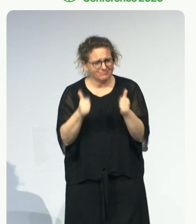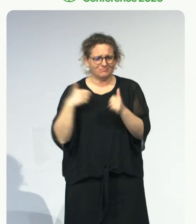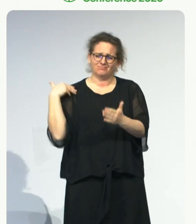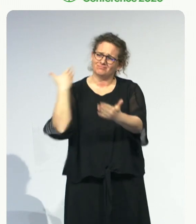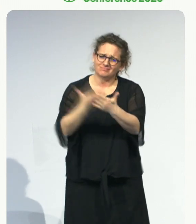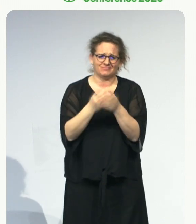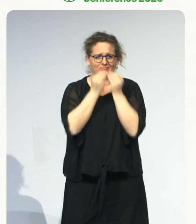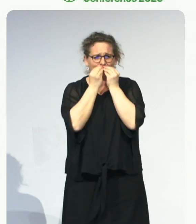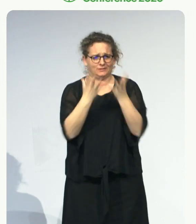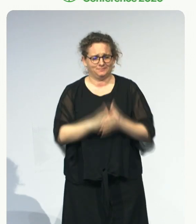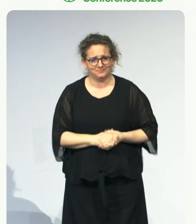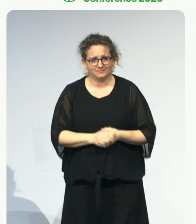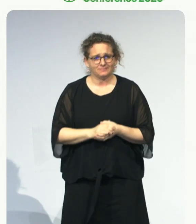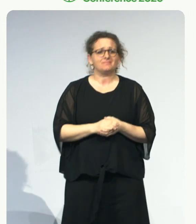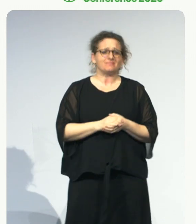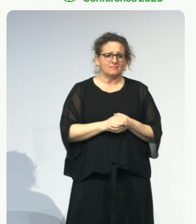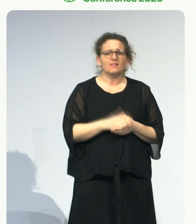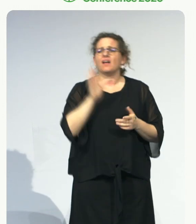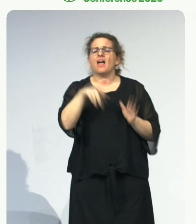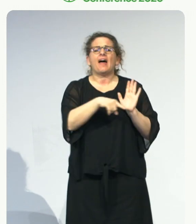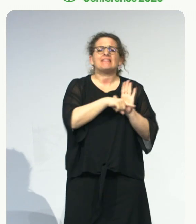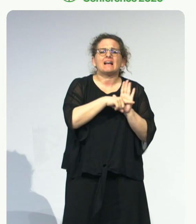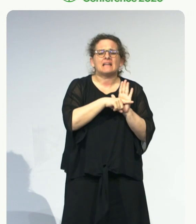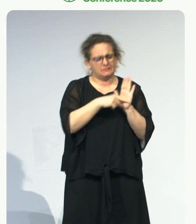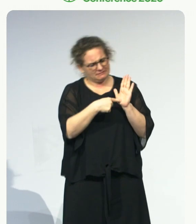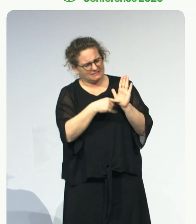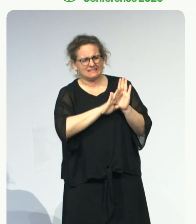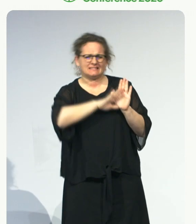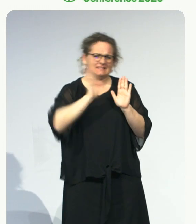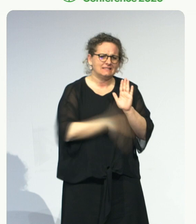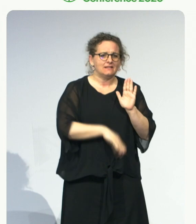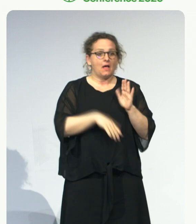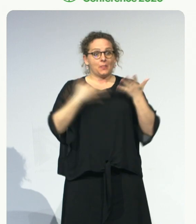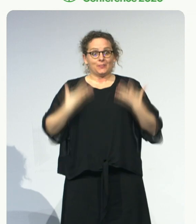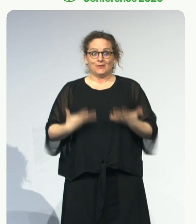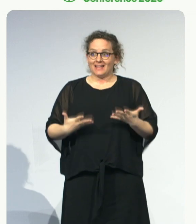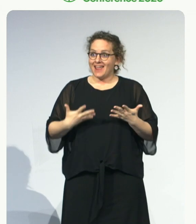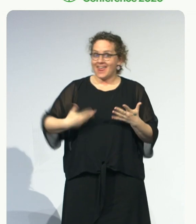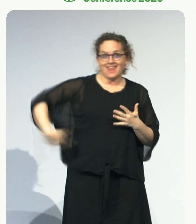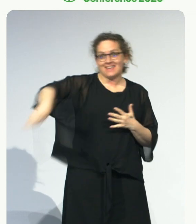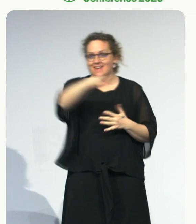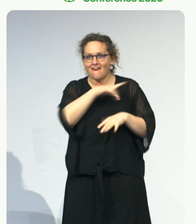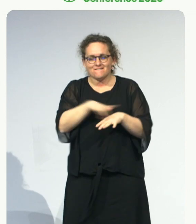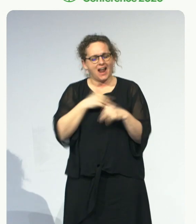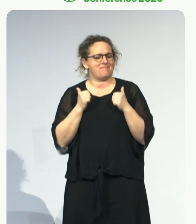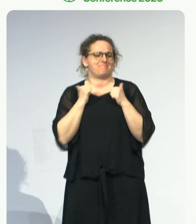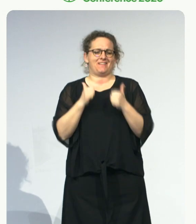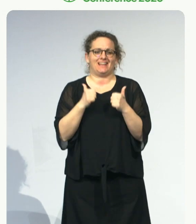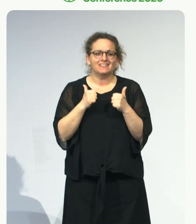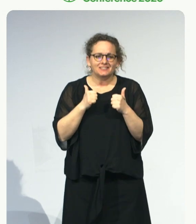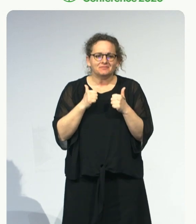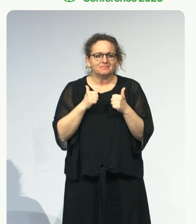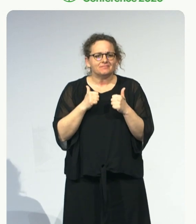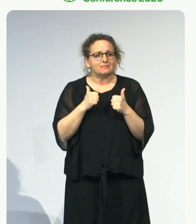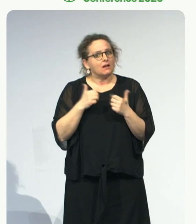the negativity often makes us feel small, and I think today you should feel fantastic. And I am going to say that those of you who